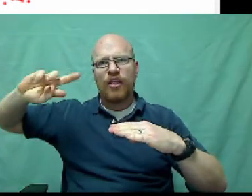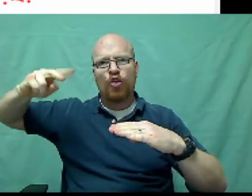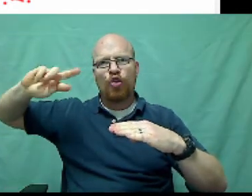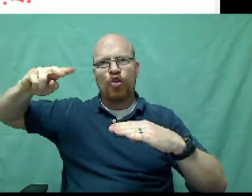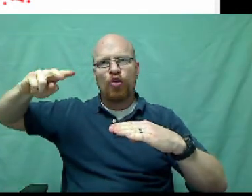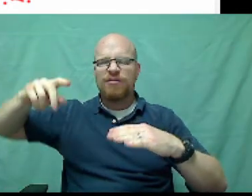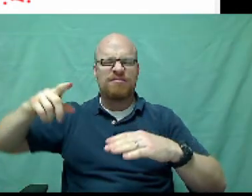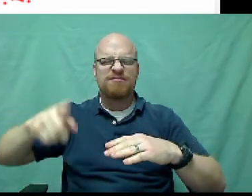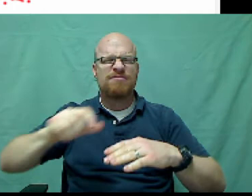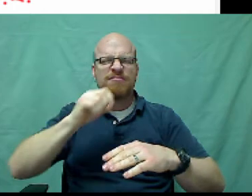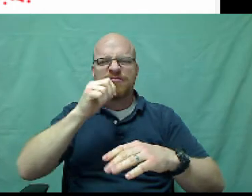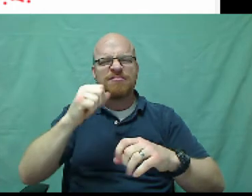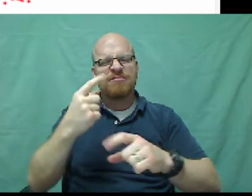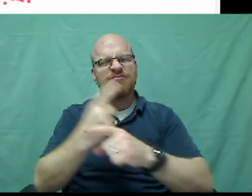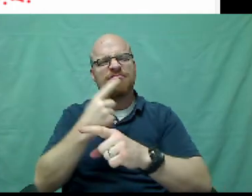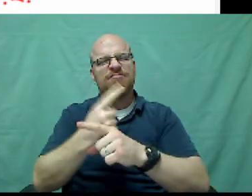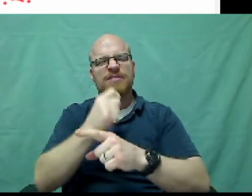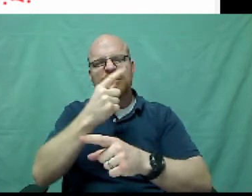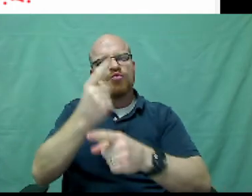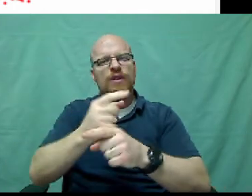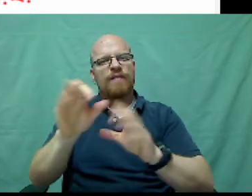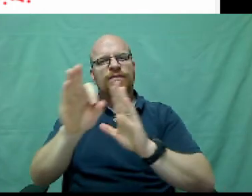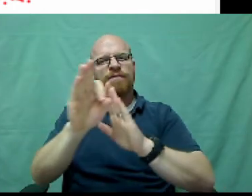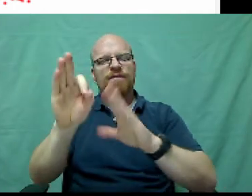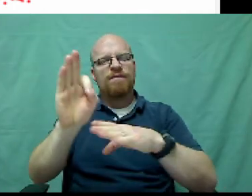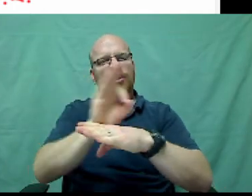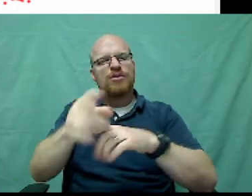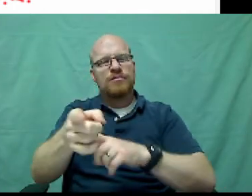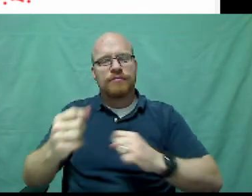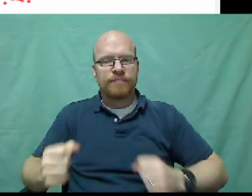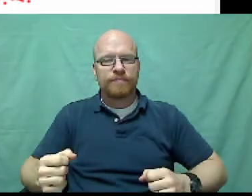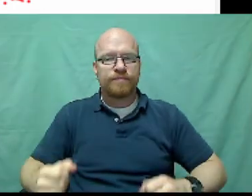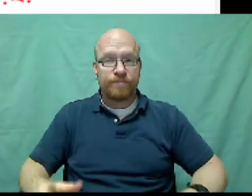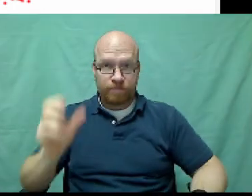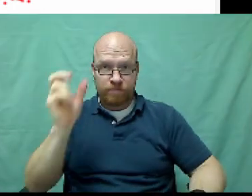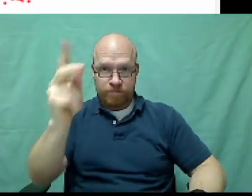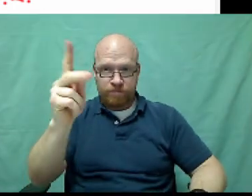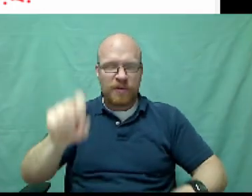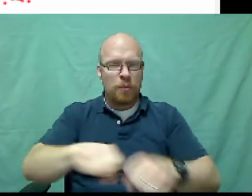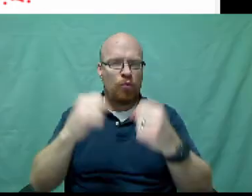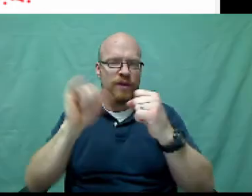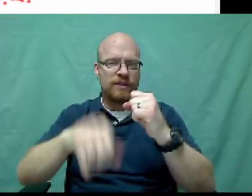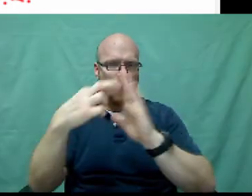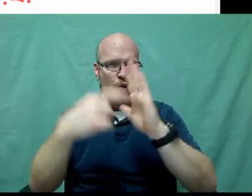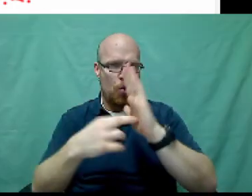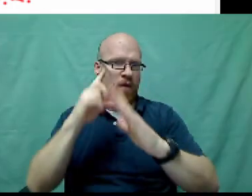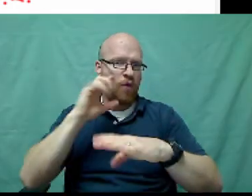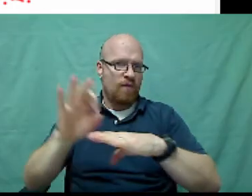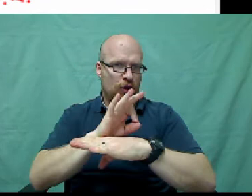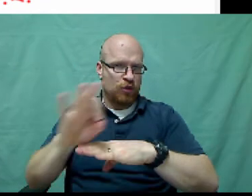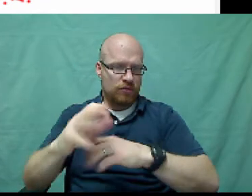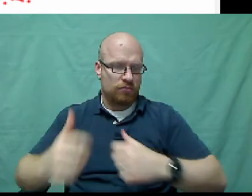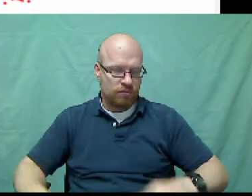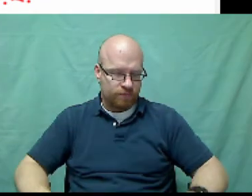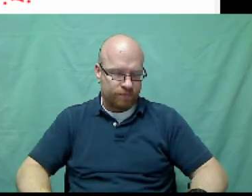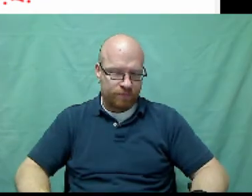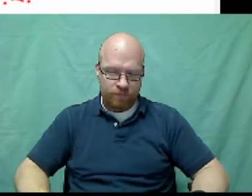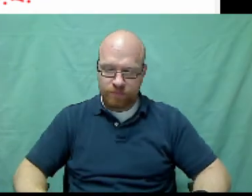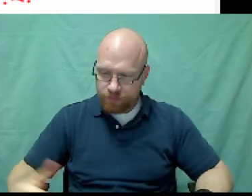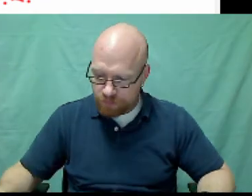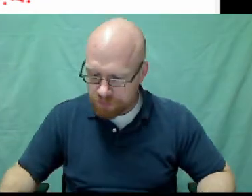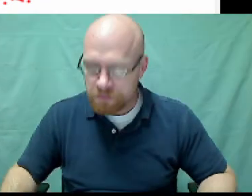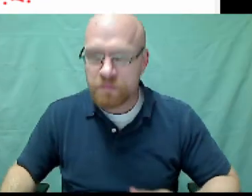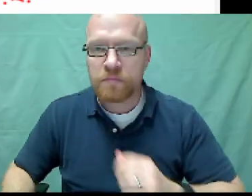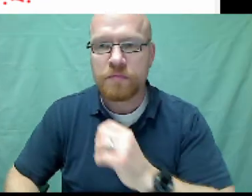or a 6 or different answers, it doesn't work. That's not a function. It breaks that rule. Okay?